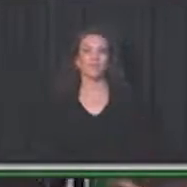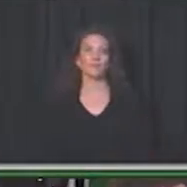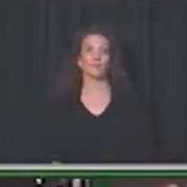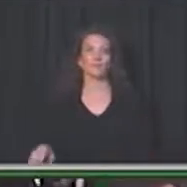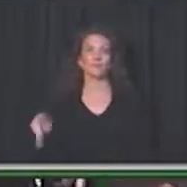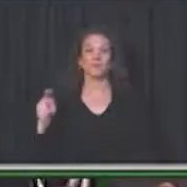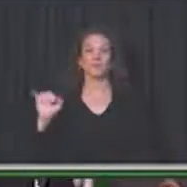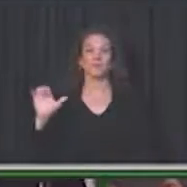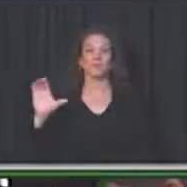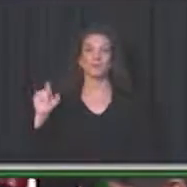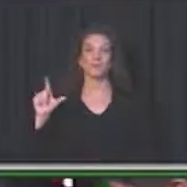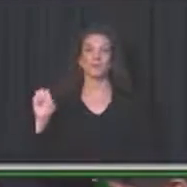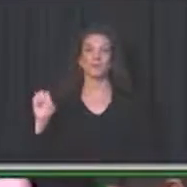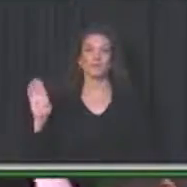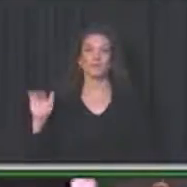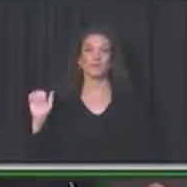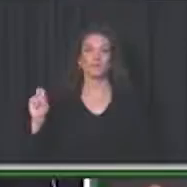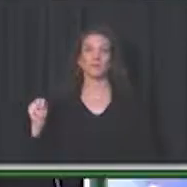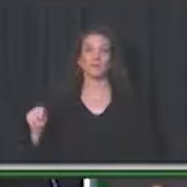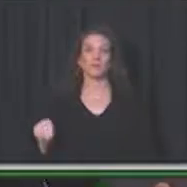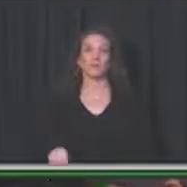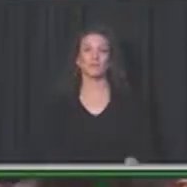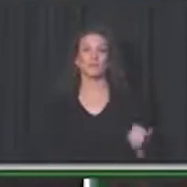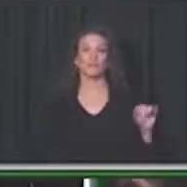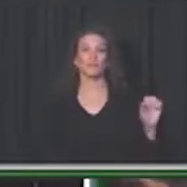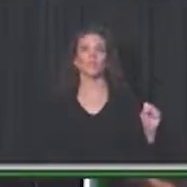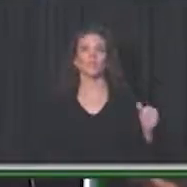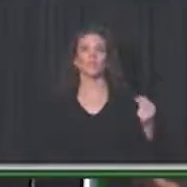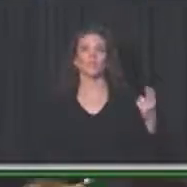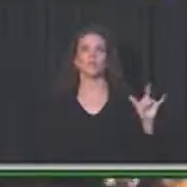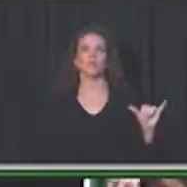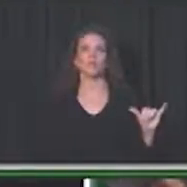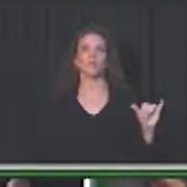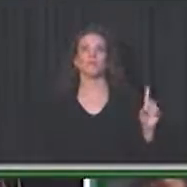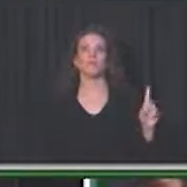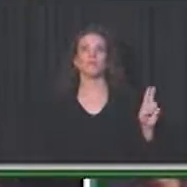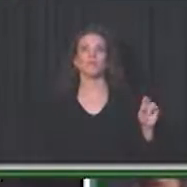Nicole Copeland. Ashley Jane Duba.